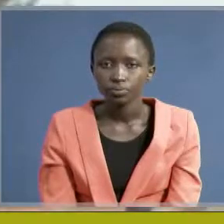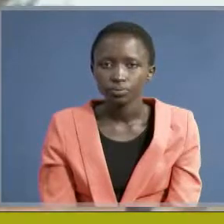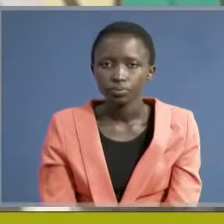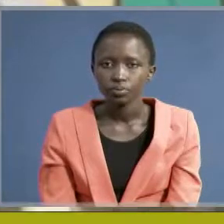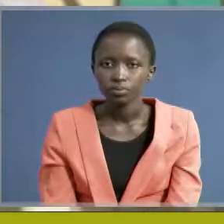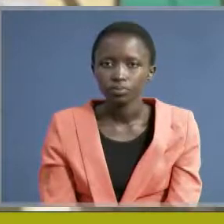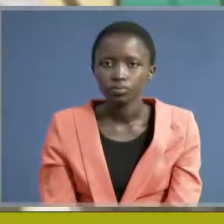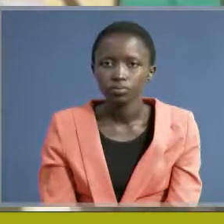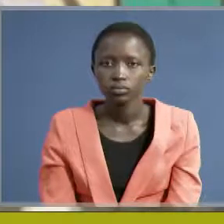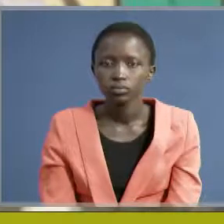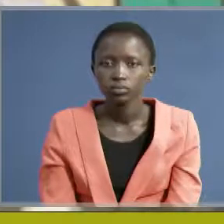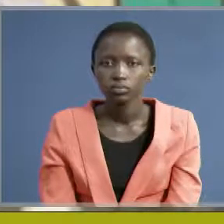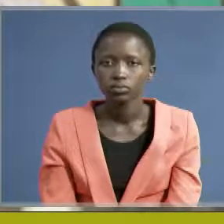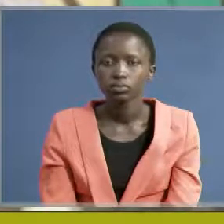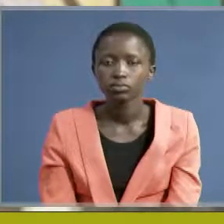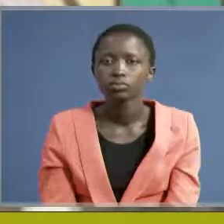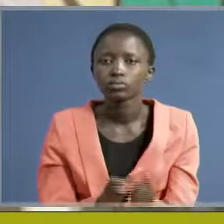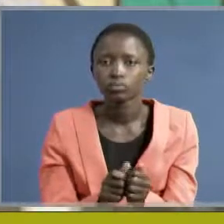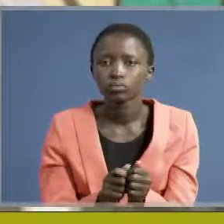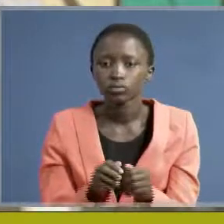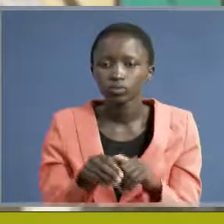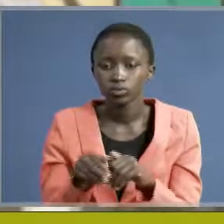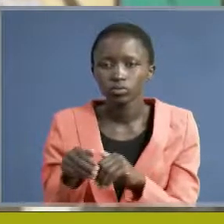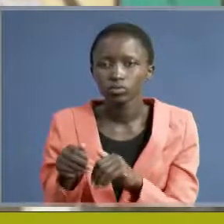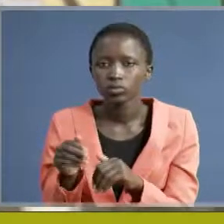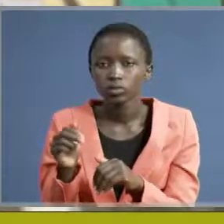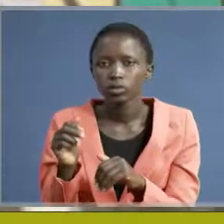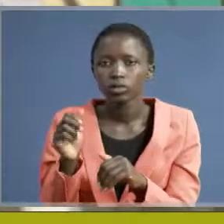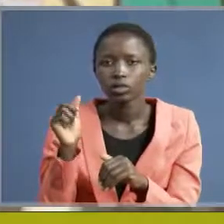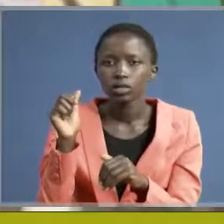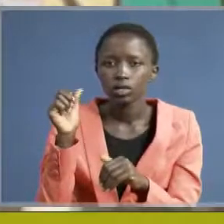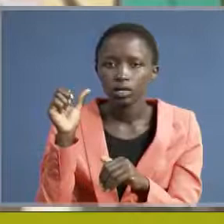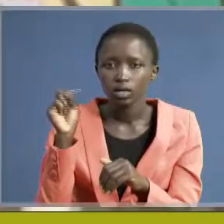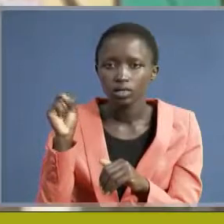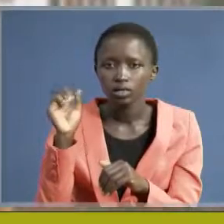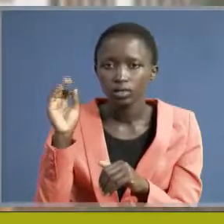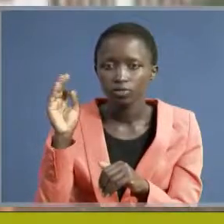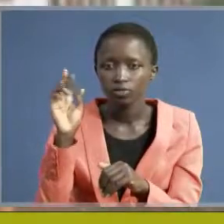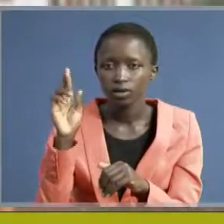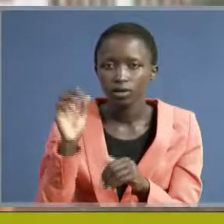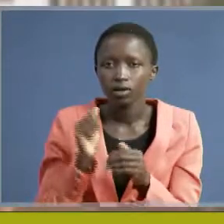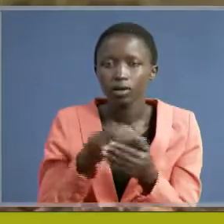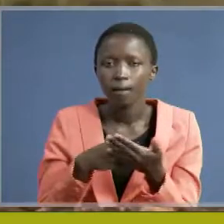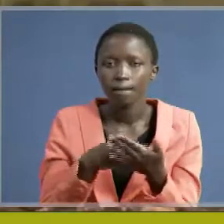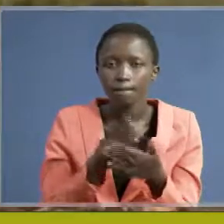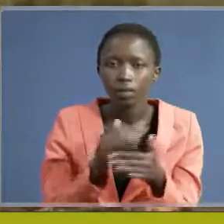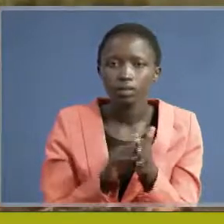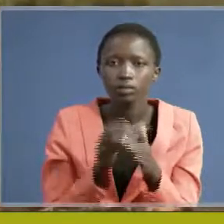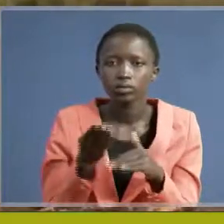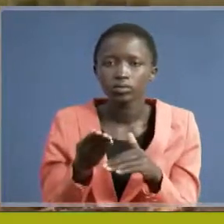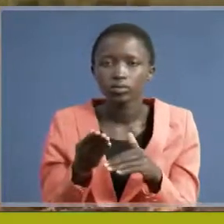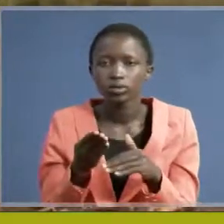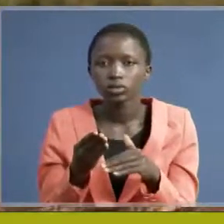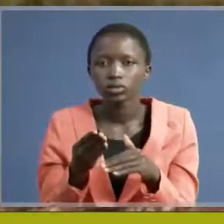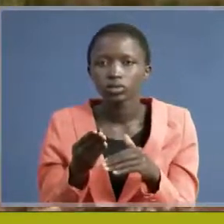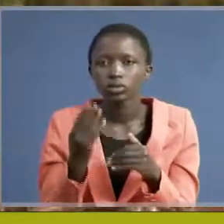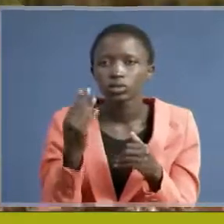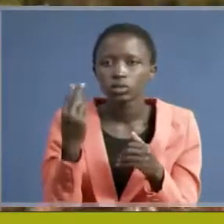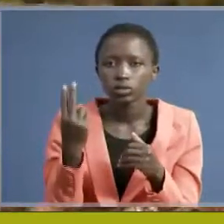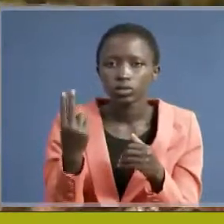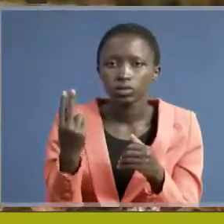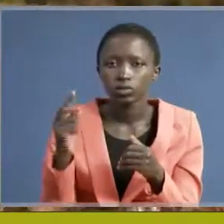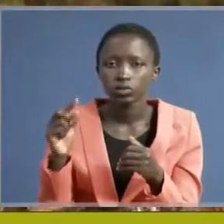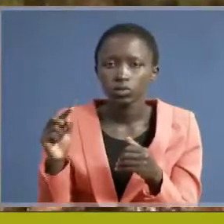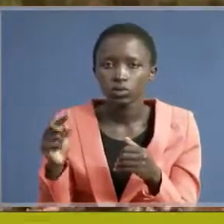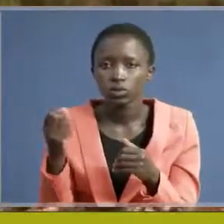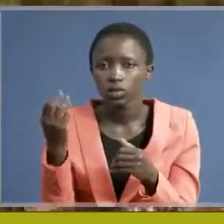Ghadhabu ya wakulima wa mahindi kufuatia tume ya SFR kudai kuwa serikali itanunua mahindi ya wakulima kwa shilingi